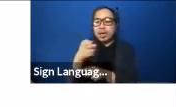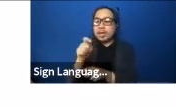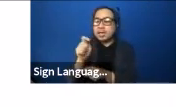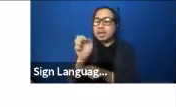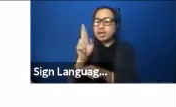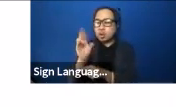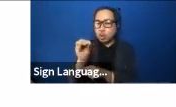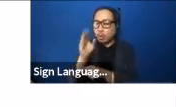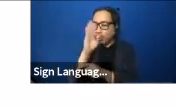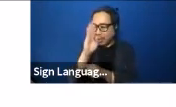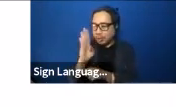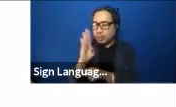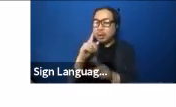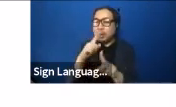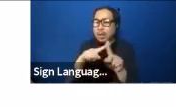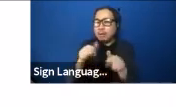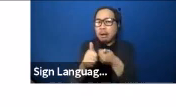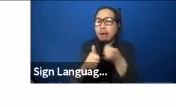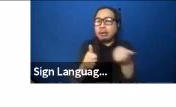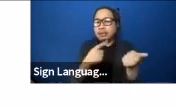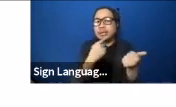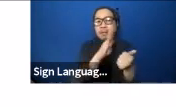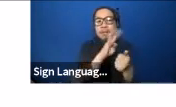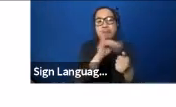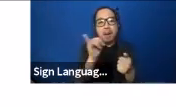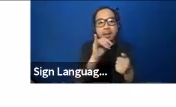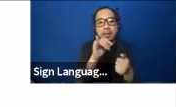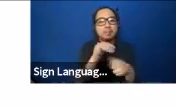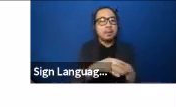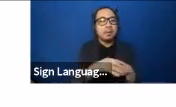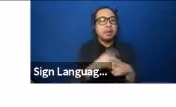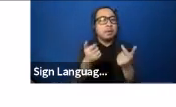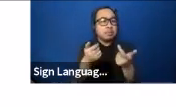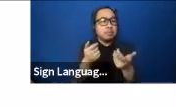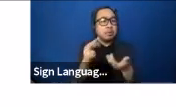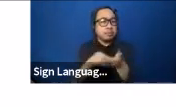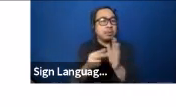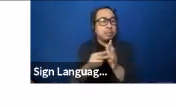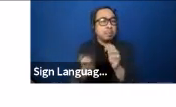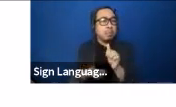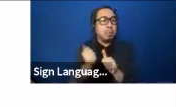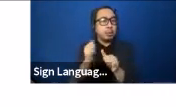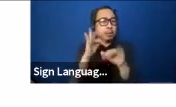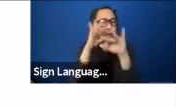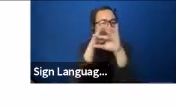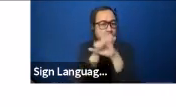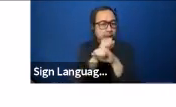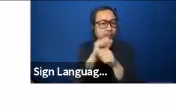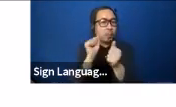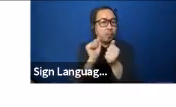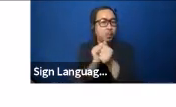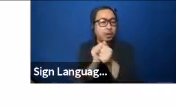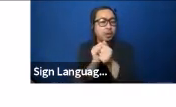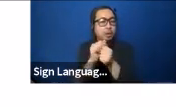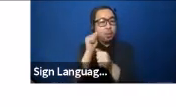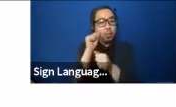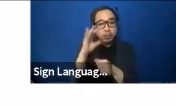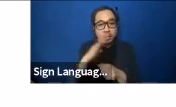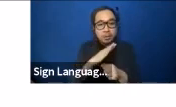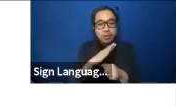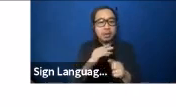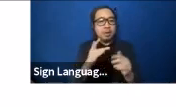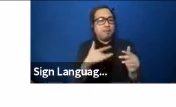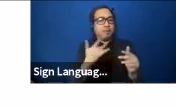the clients felt sexually most attracted to and fantasized most about having sex with women. They felt more masculine